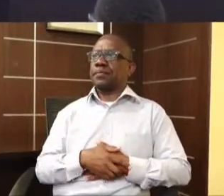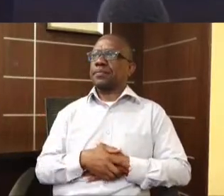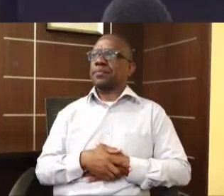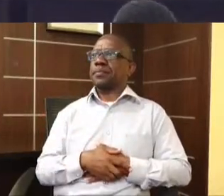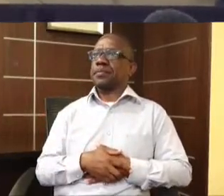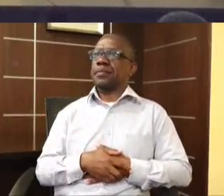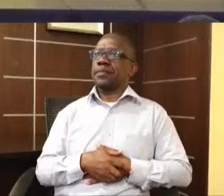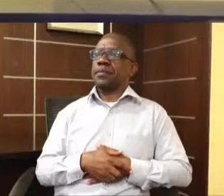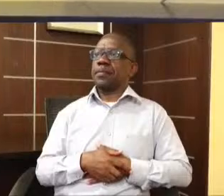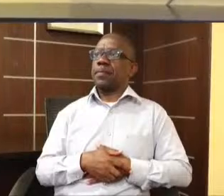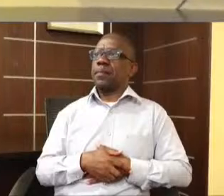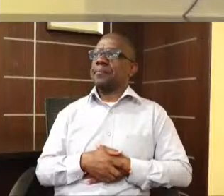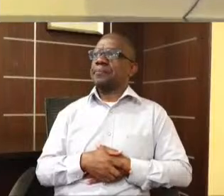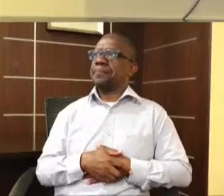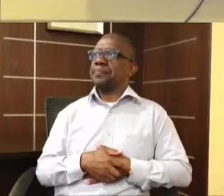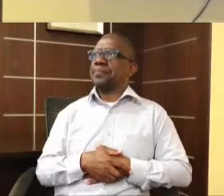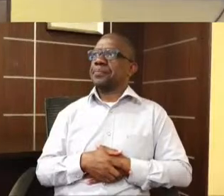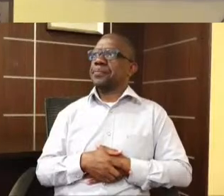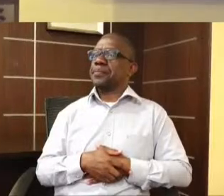Thank you so much.